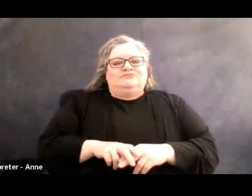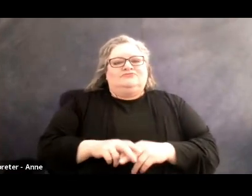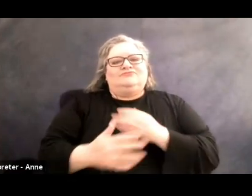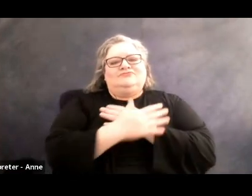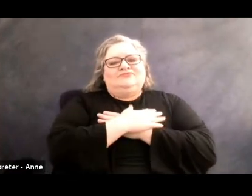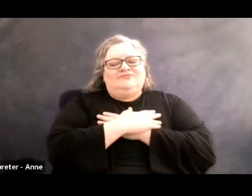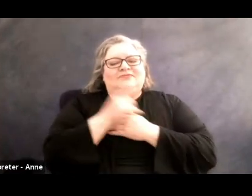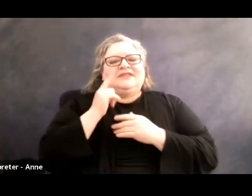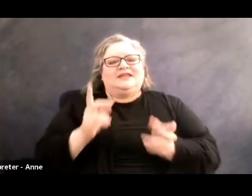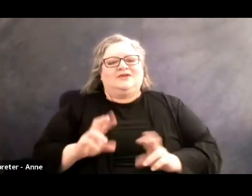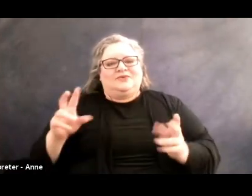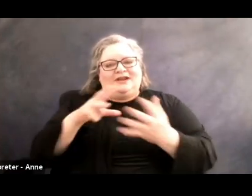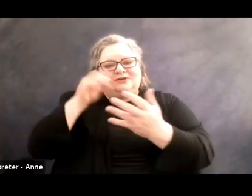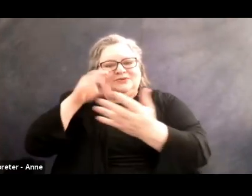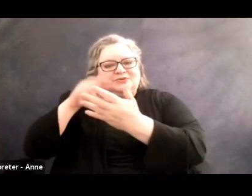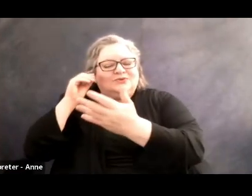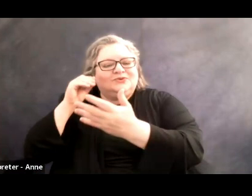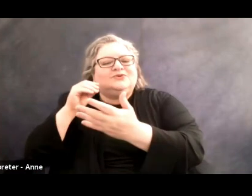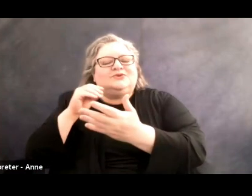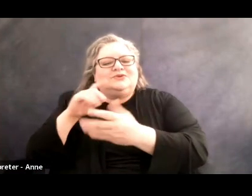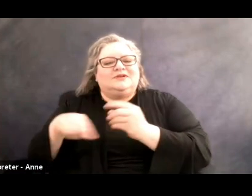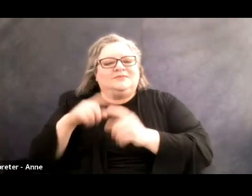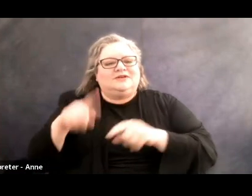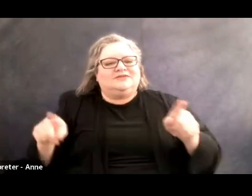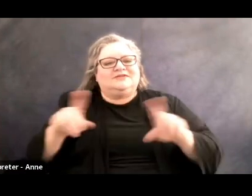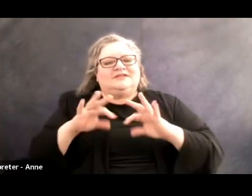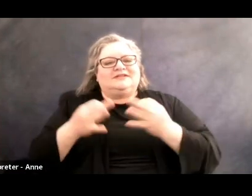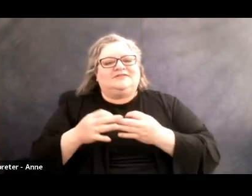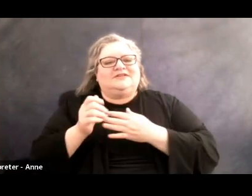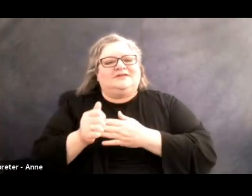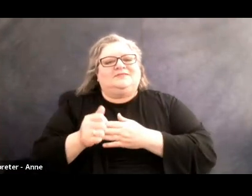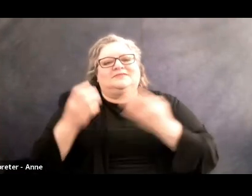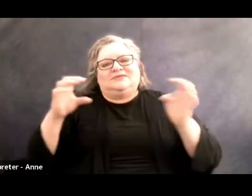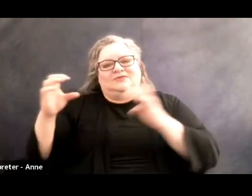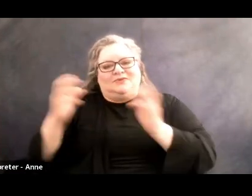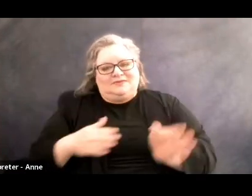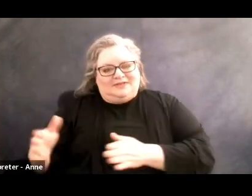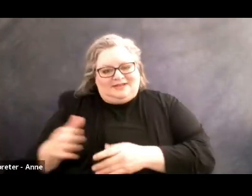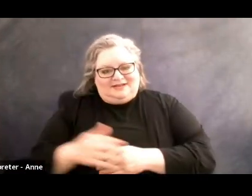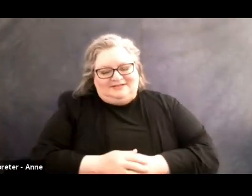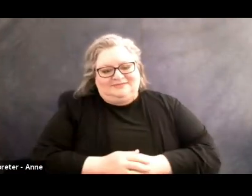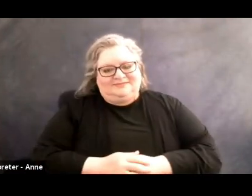and get ready to learn all about family-led crisis planning.